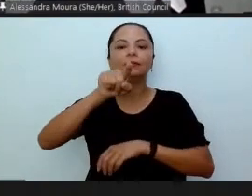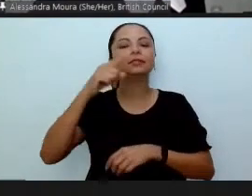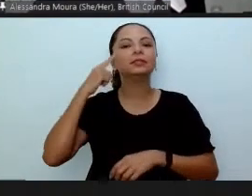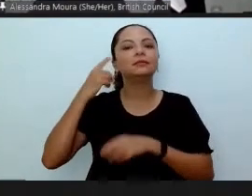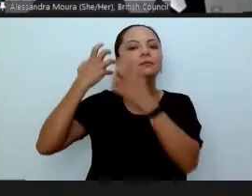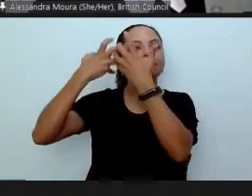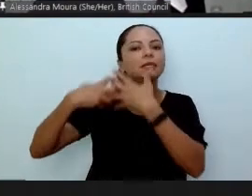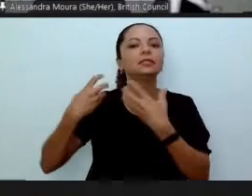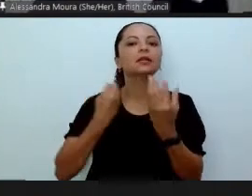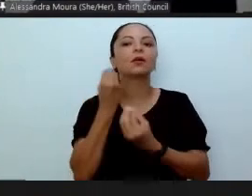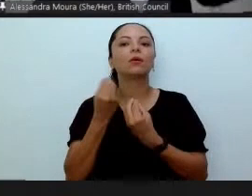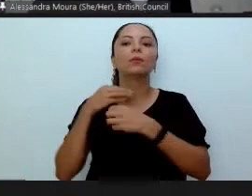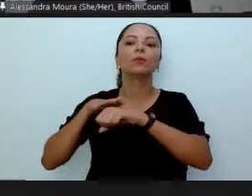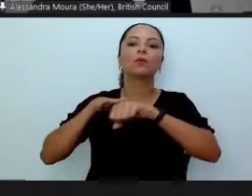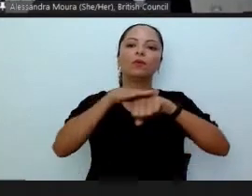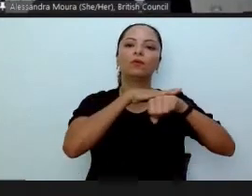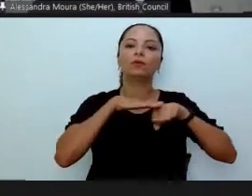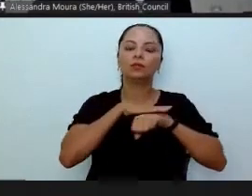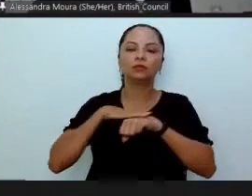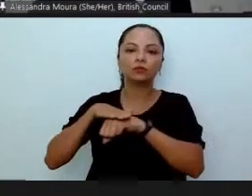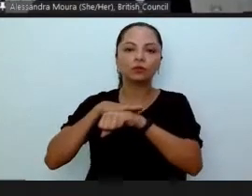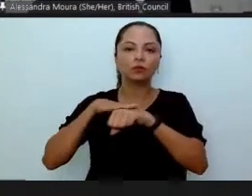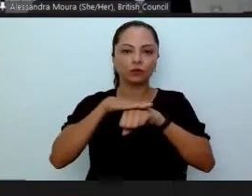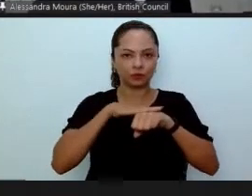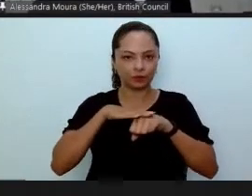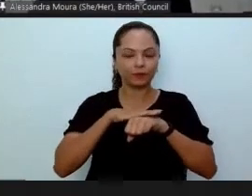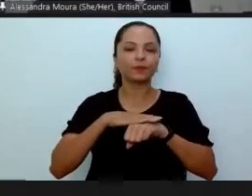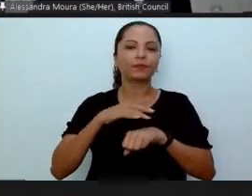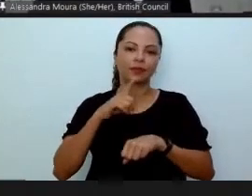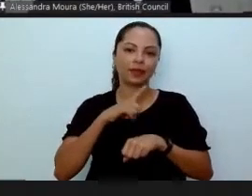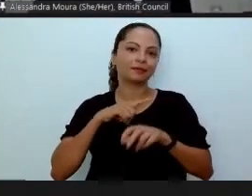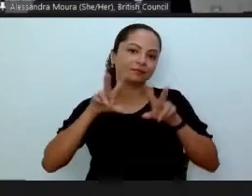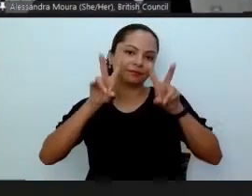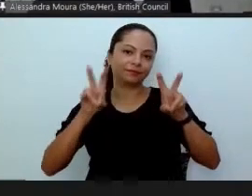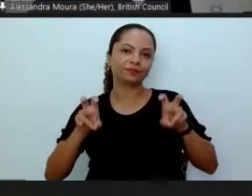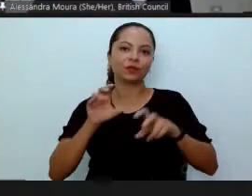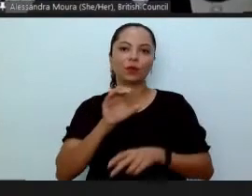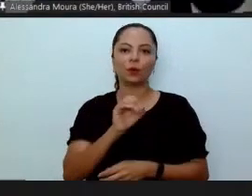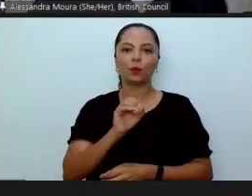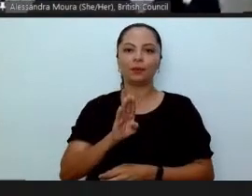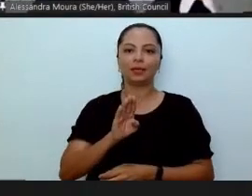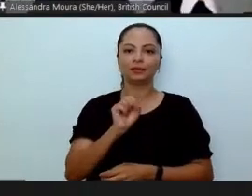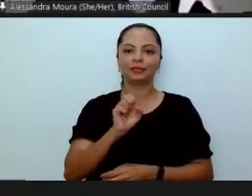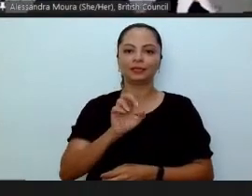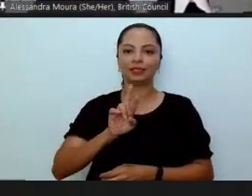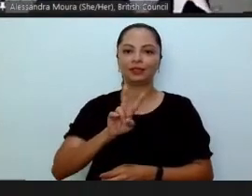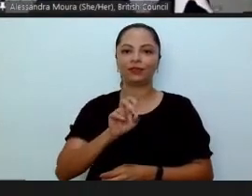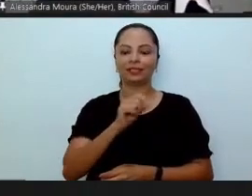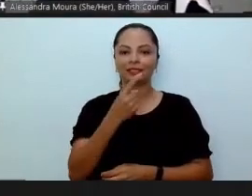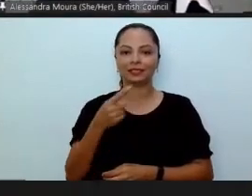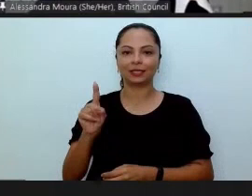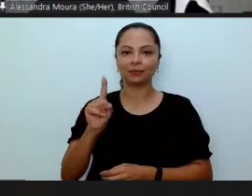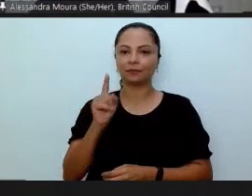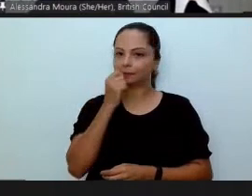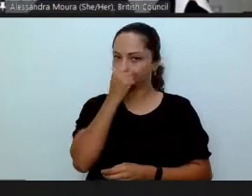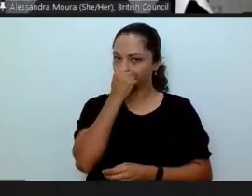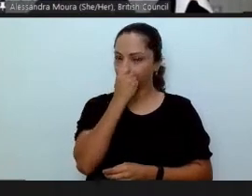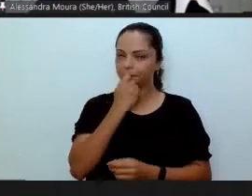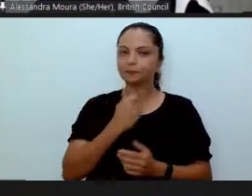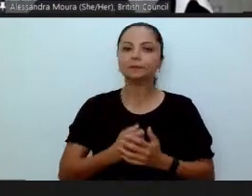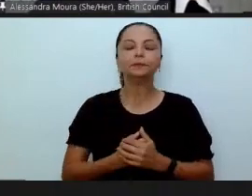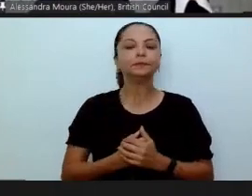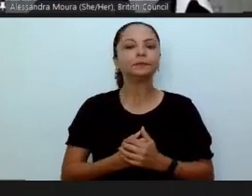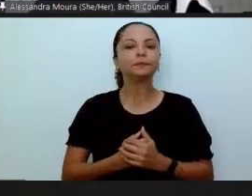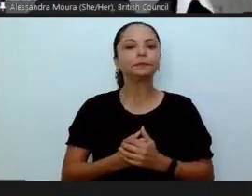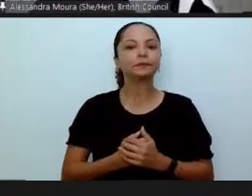the observation. Then as soon as after the class as you can, you go back to the colleague and you tell